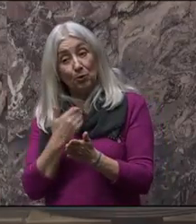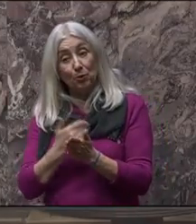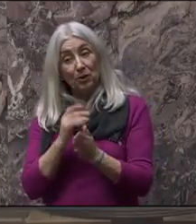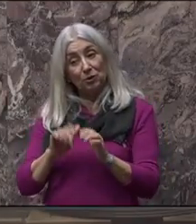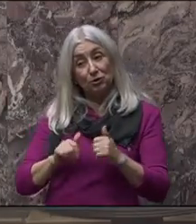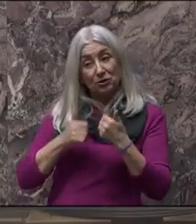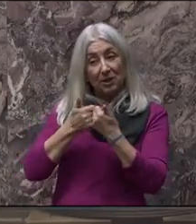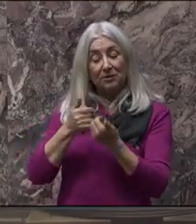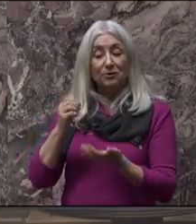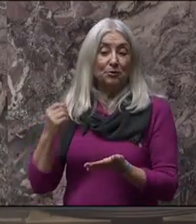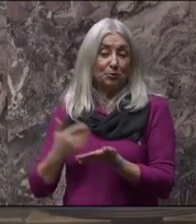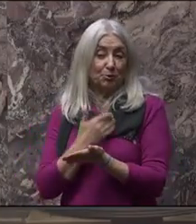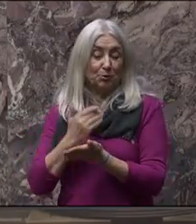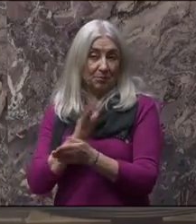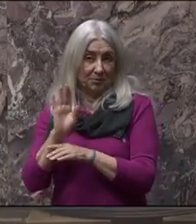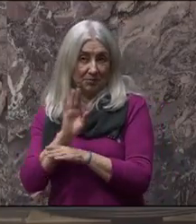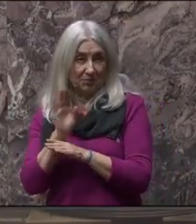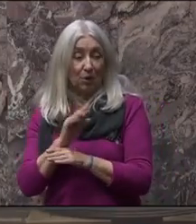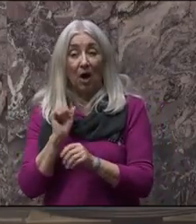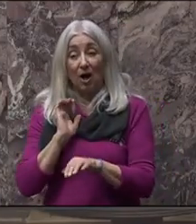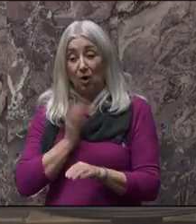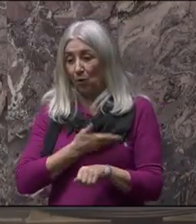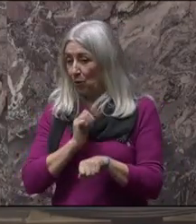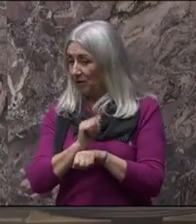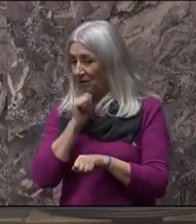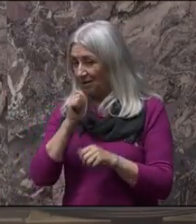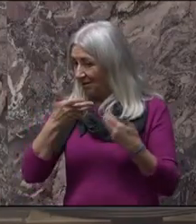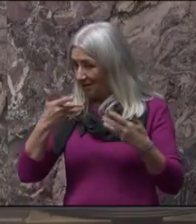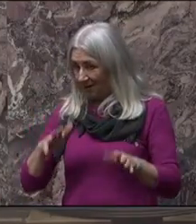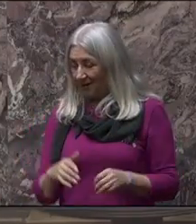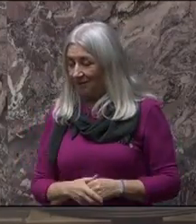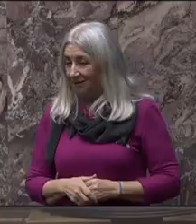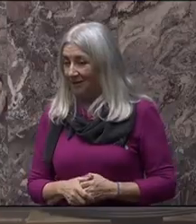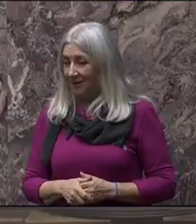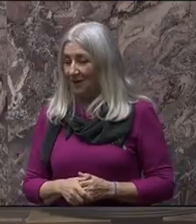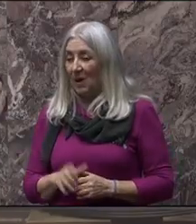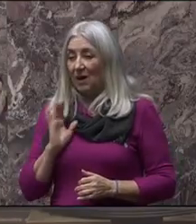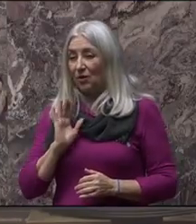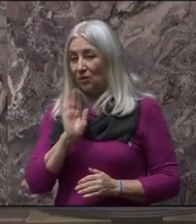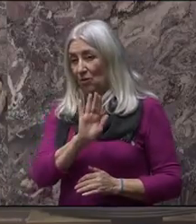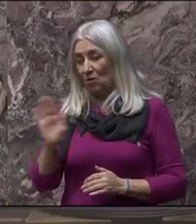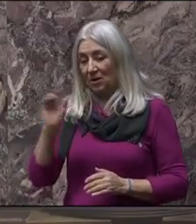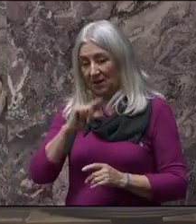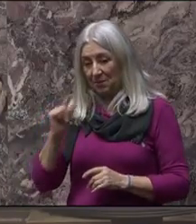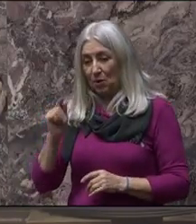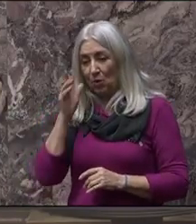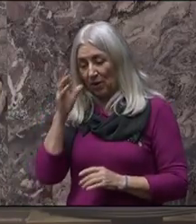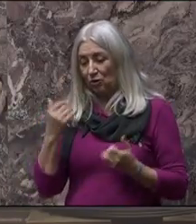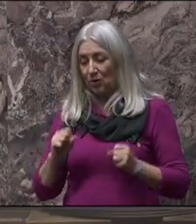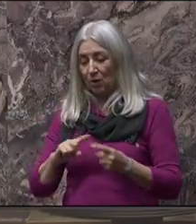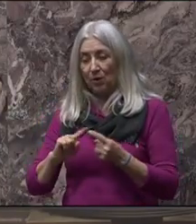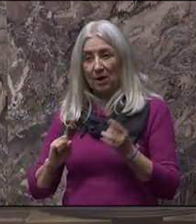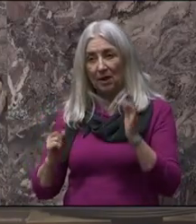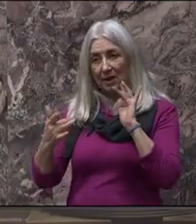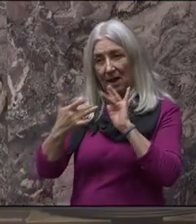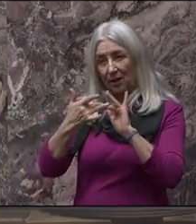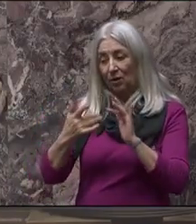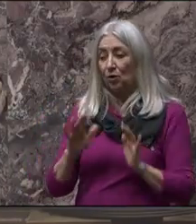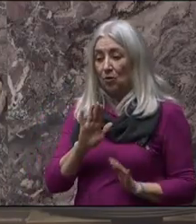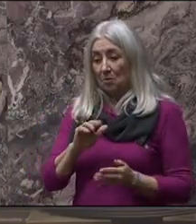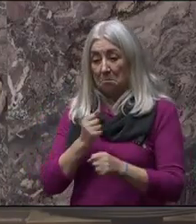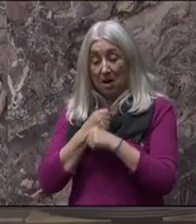challenges. The work is not done. Your government will continue to connect manufacturing companies with new